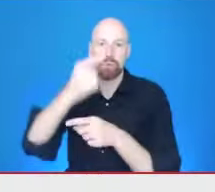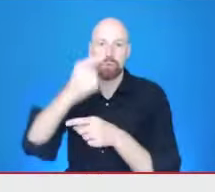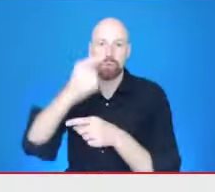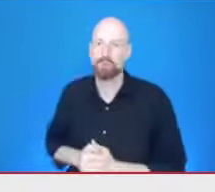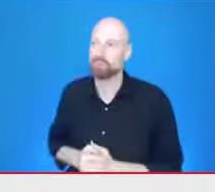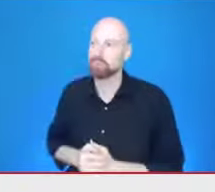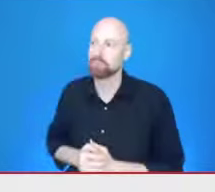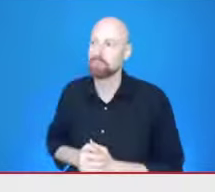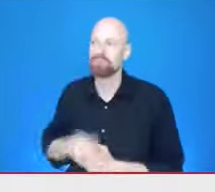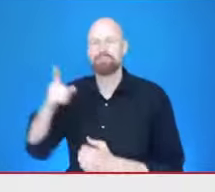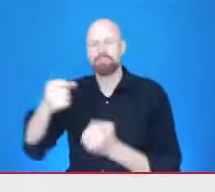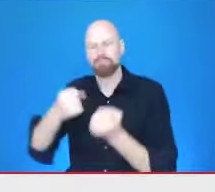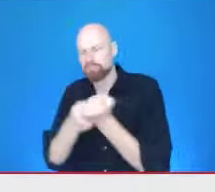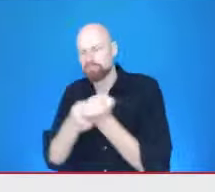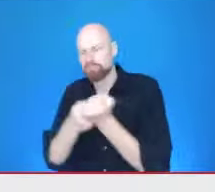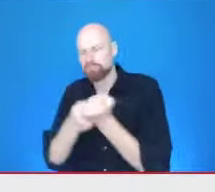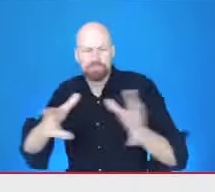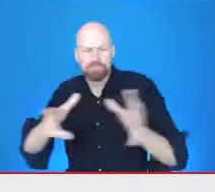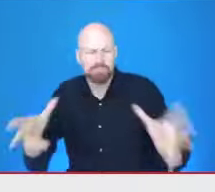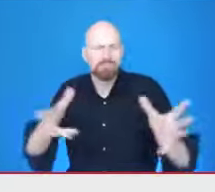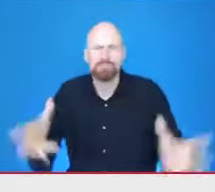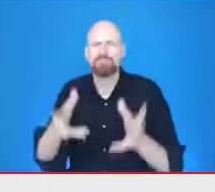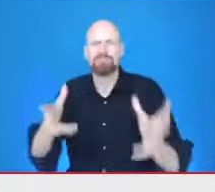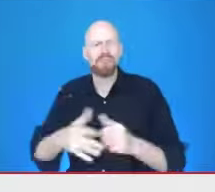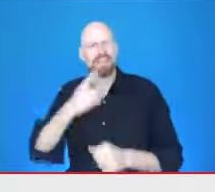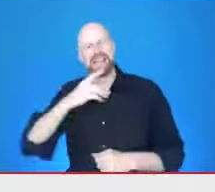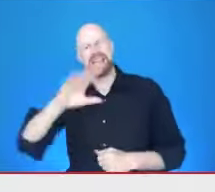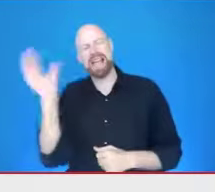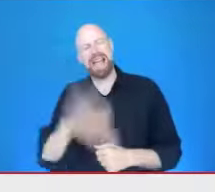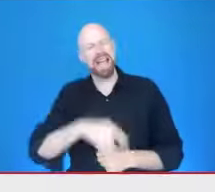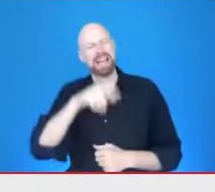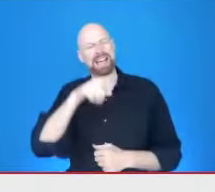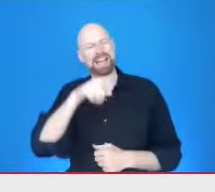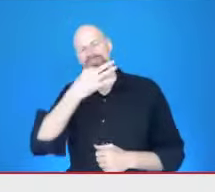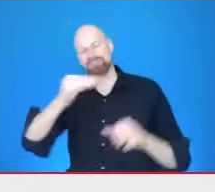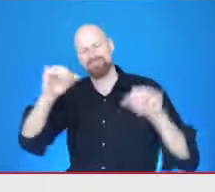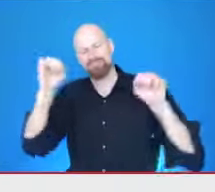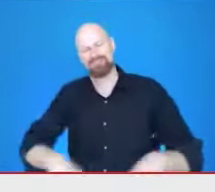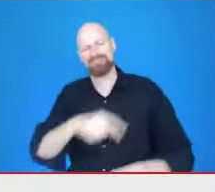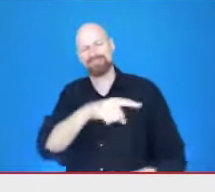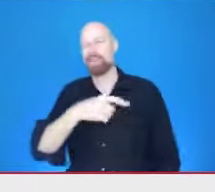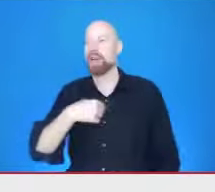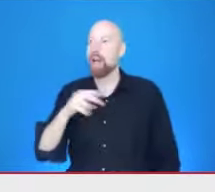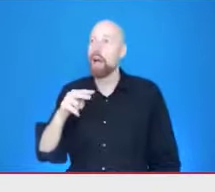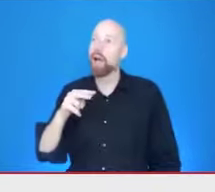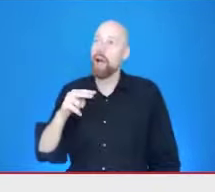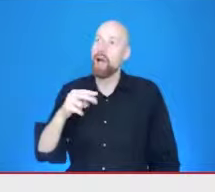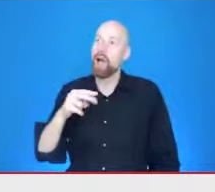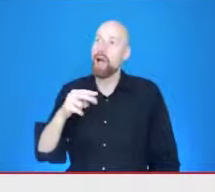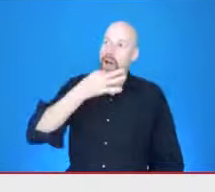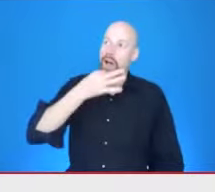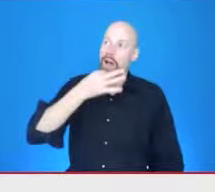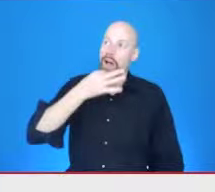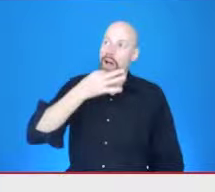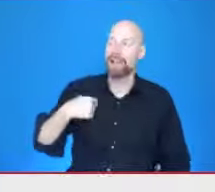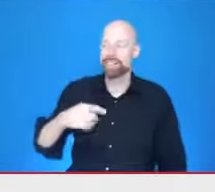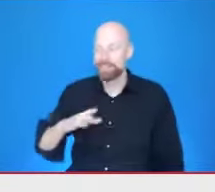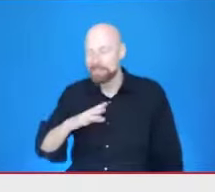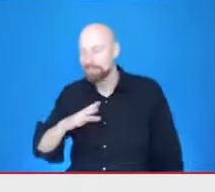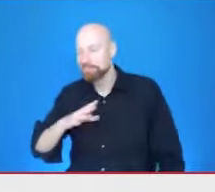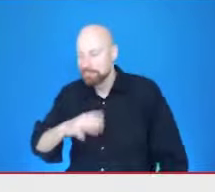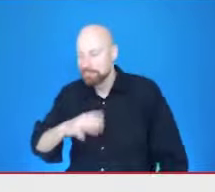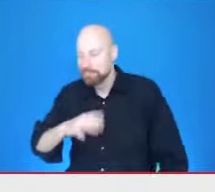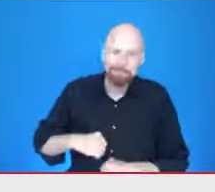law schools. So during my junior year, I went, and I didn't think twice about what or whom I was leaving behind.